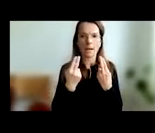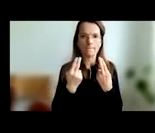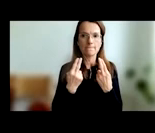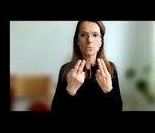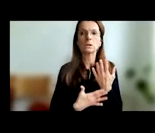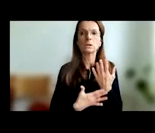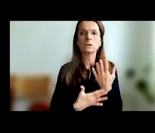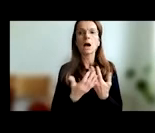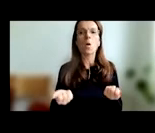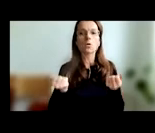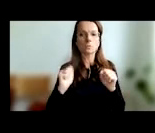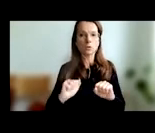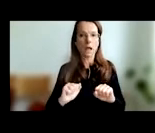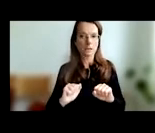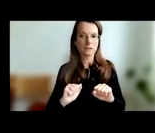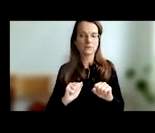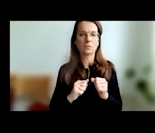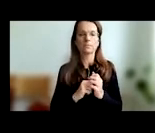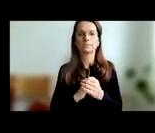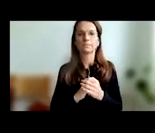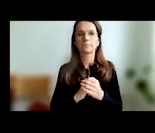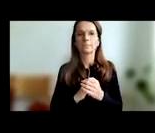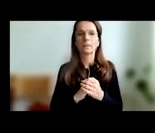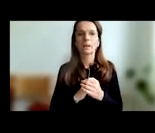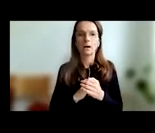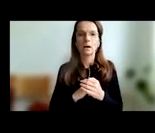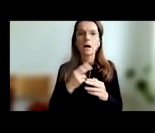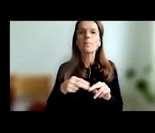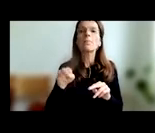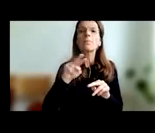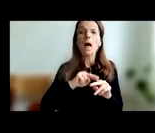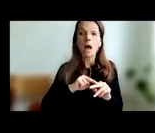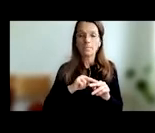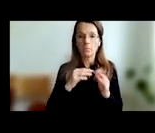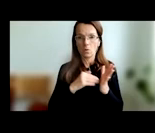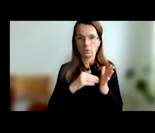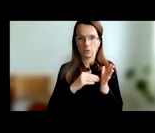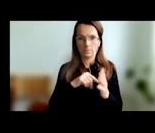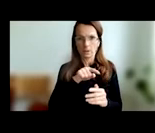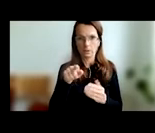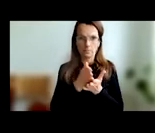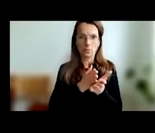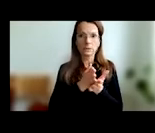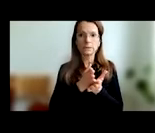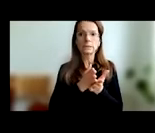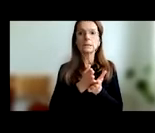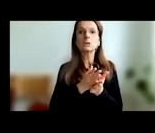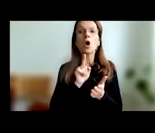10 heavy truck drivers, heavy duty truck drivers is also important.